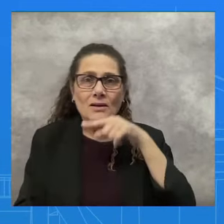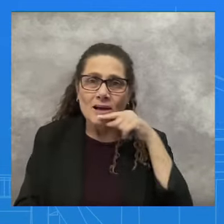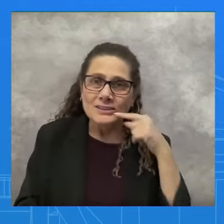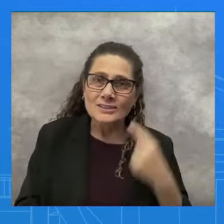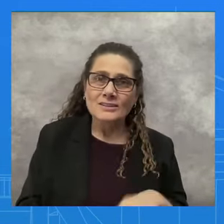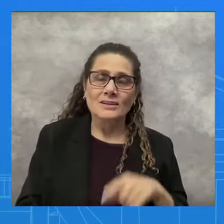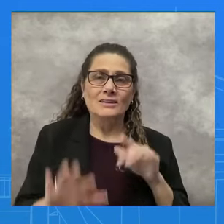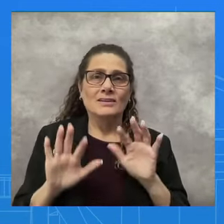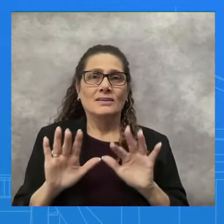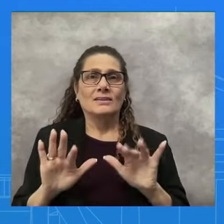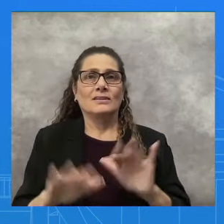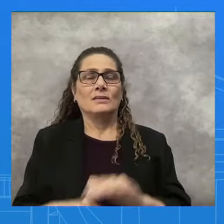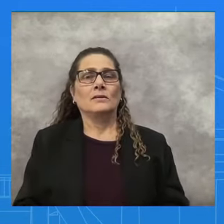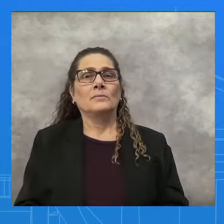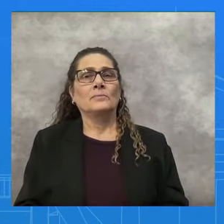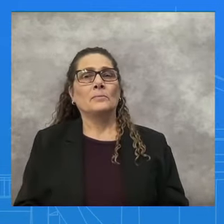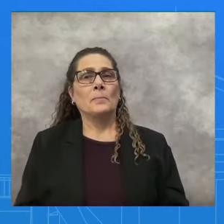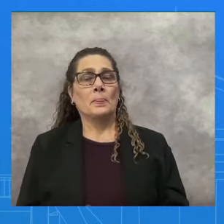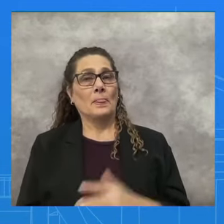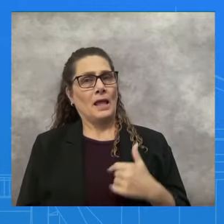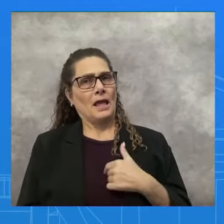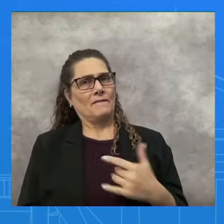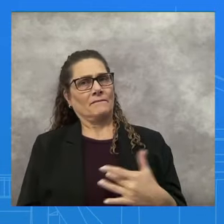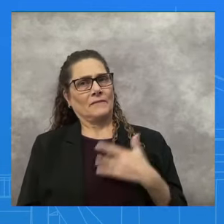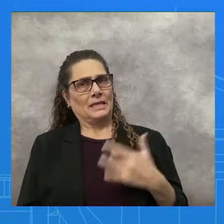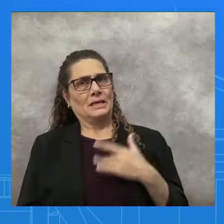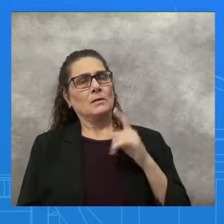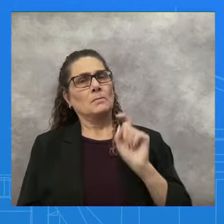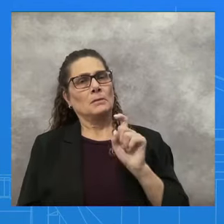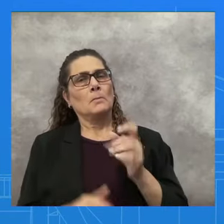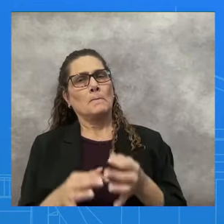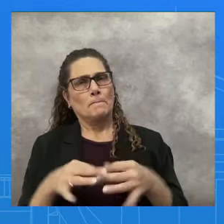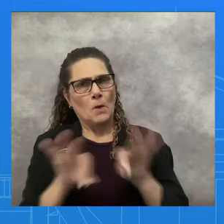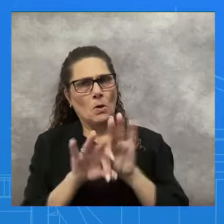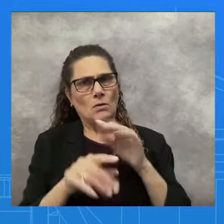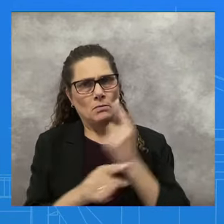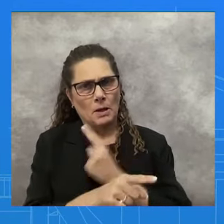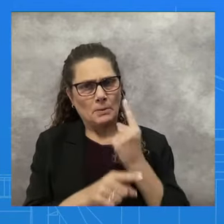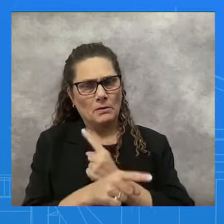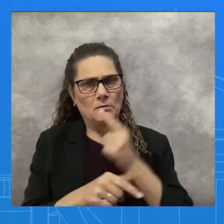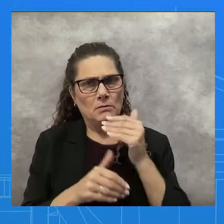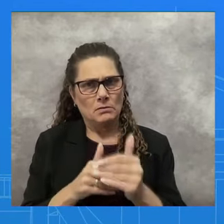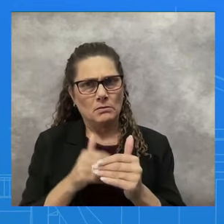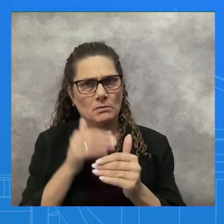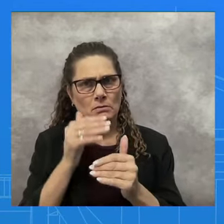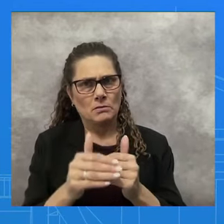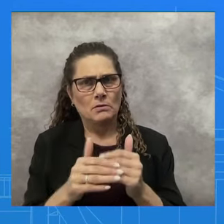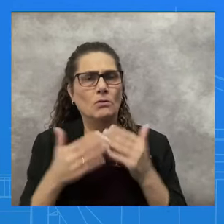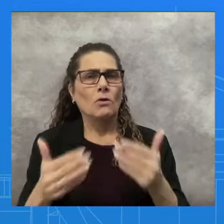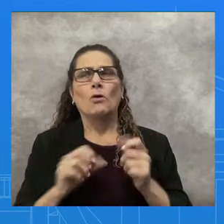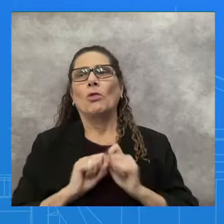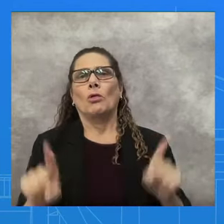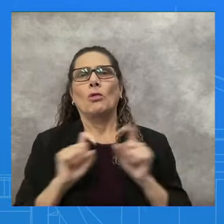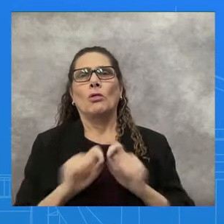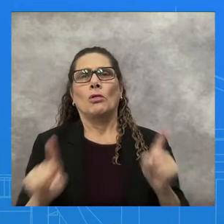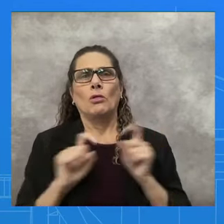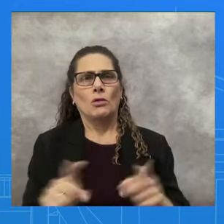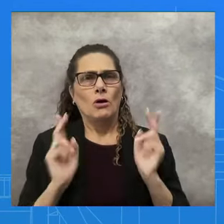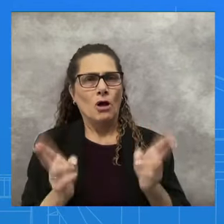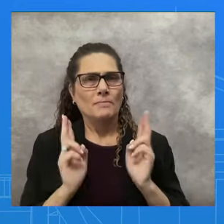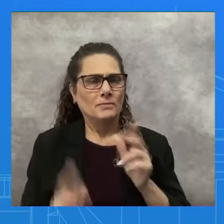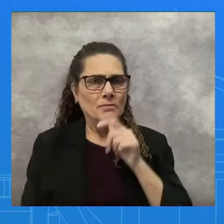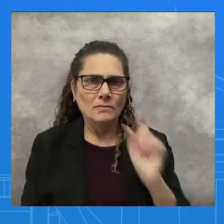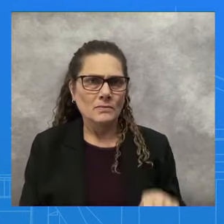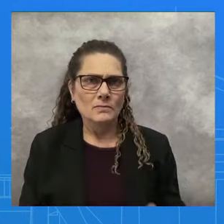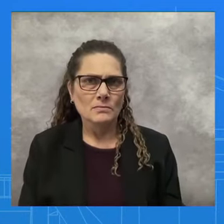important to follow that process and do it the right way rather than just rush to put something out in the public domain. Okay, go ahead. John, when we talk about the potential